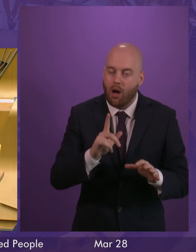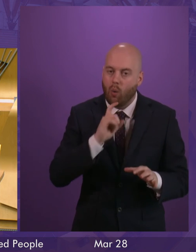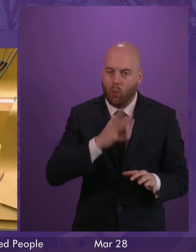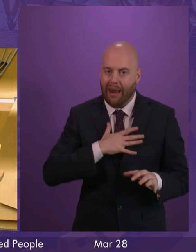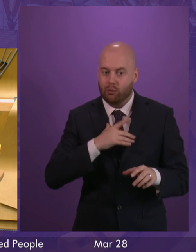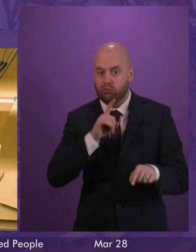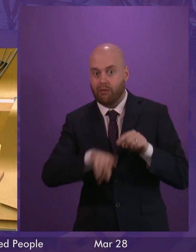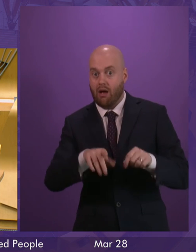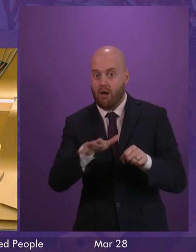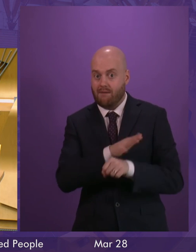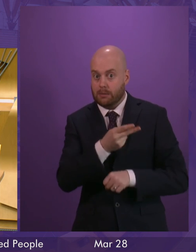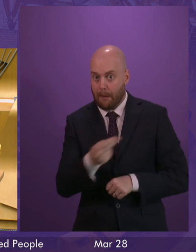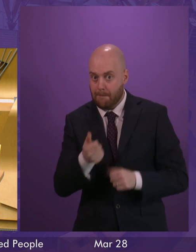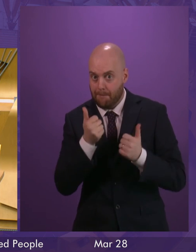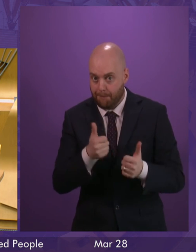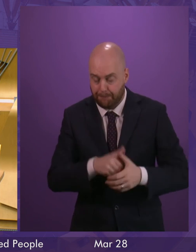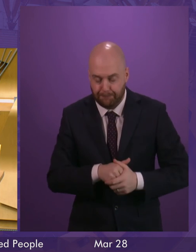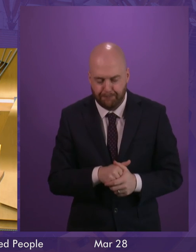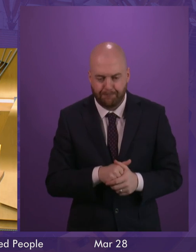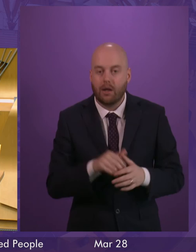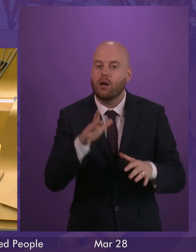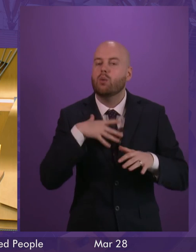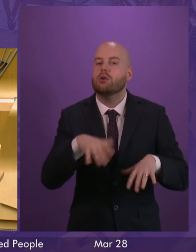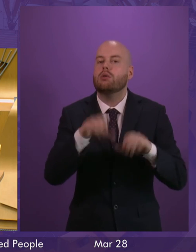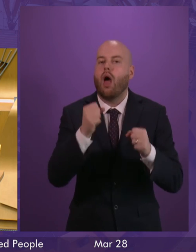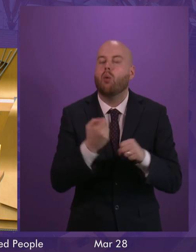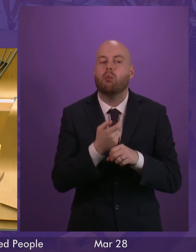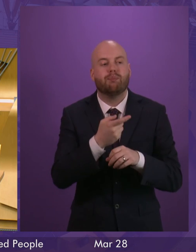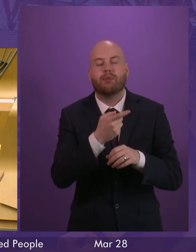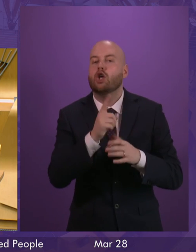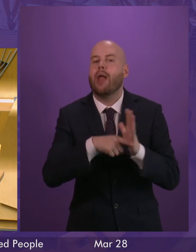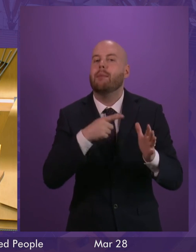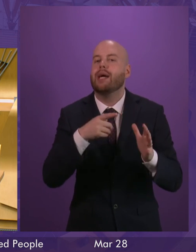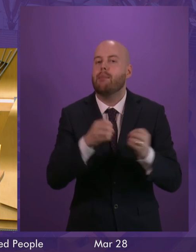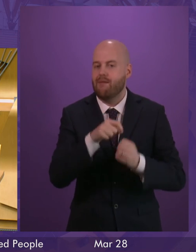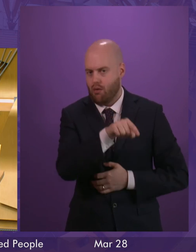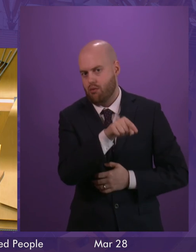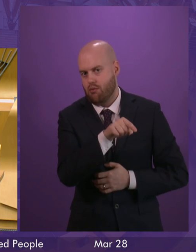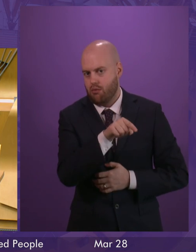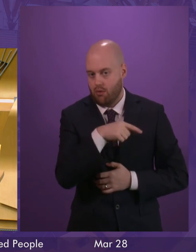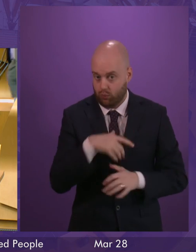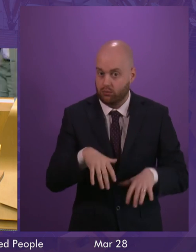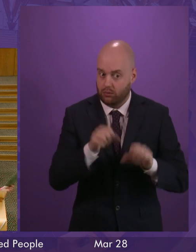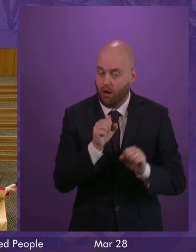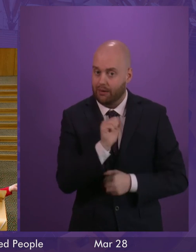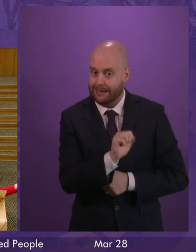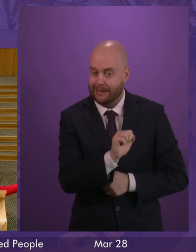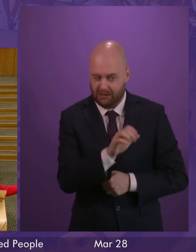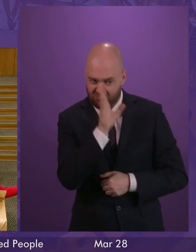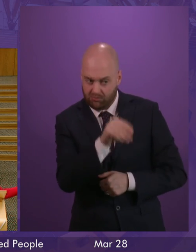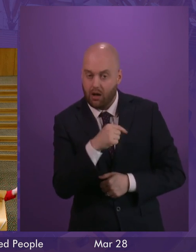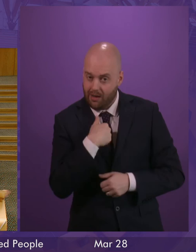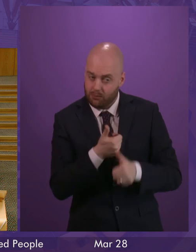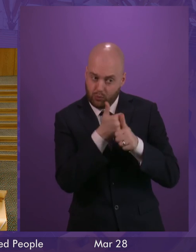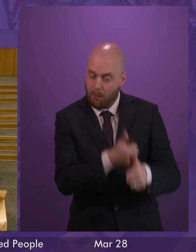touch on a few. And let me begin with Jeremy Balfour's remarks. It does allow me to place on record, we will be supporting